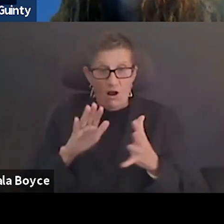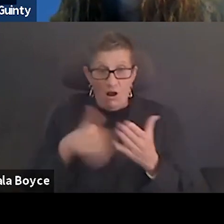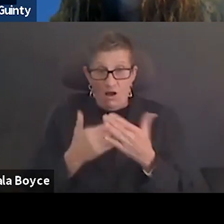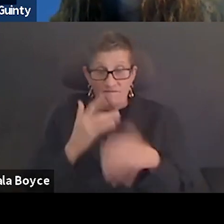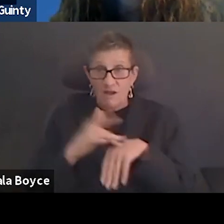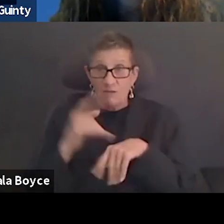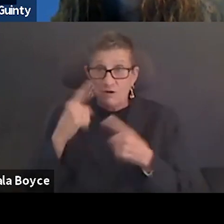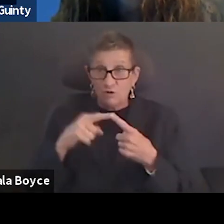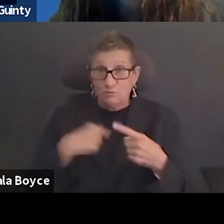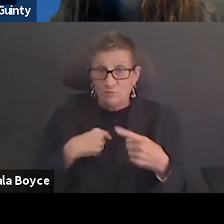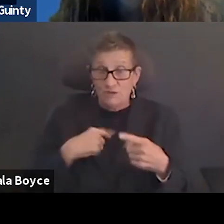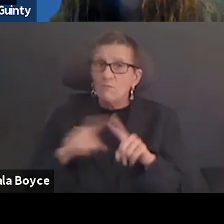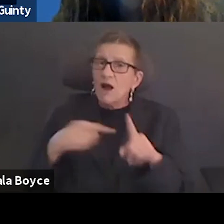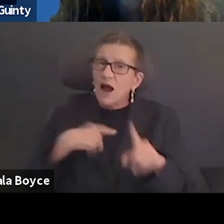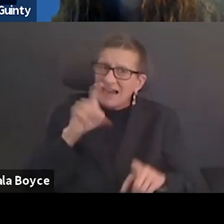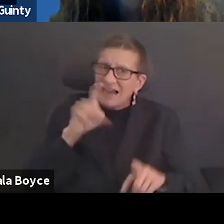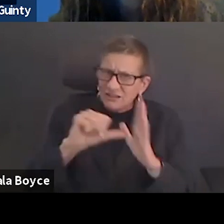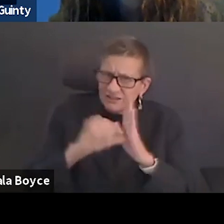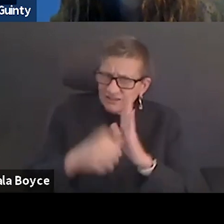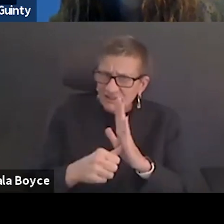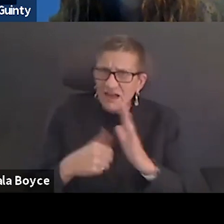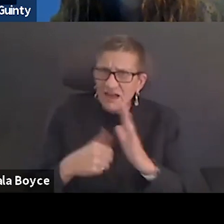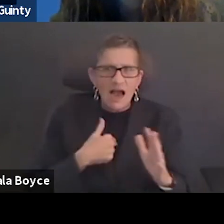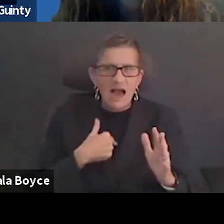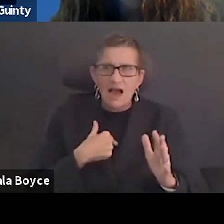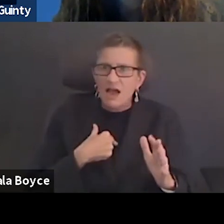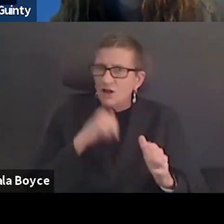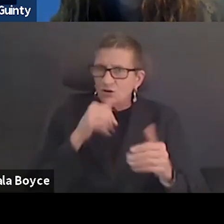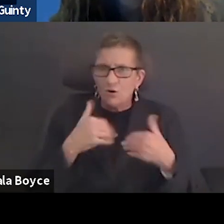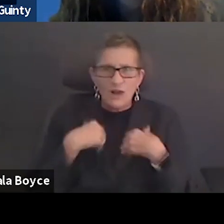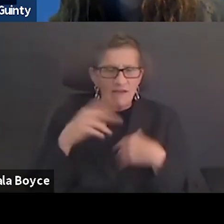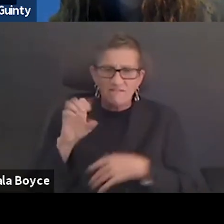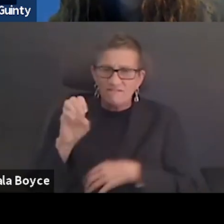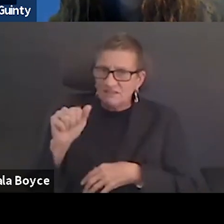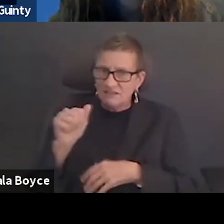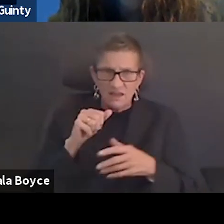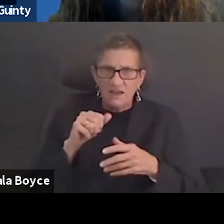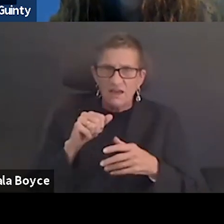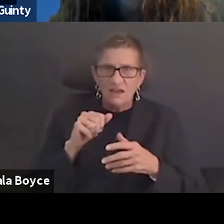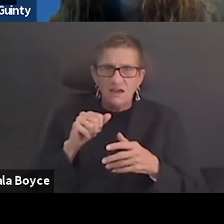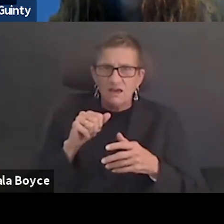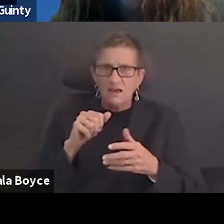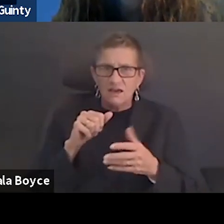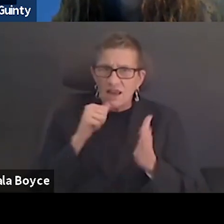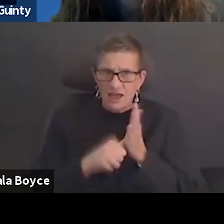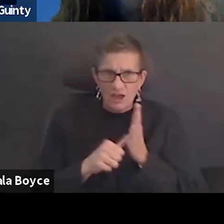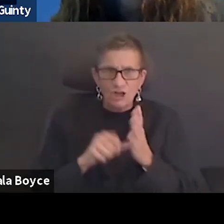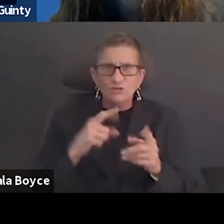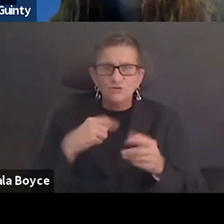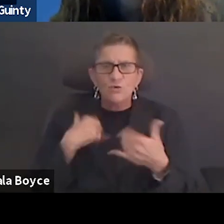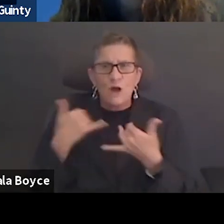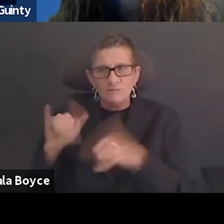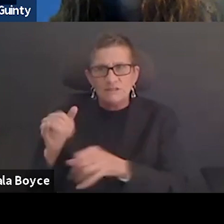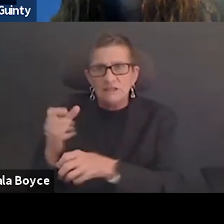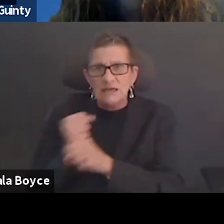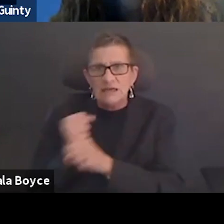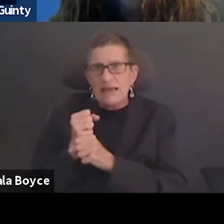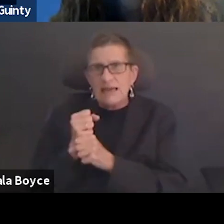probably preface that I do not have a visa letter. So I'm still receiving accommodations without a visa